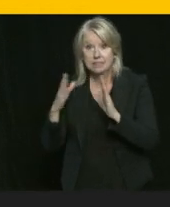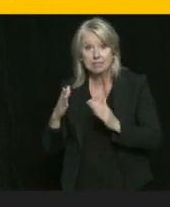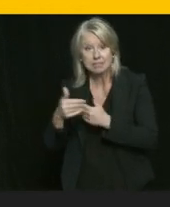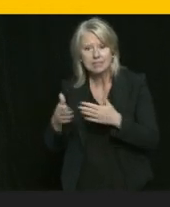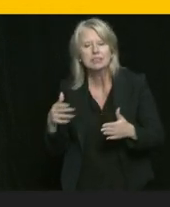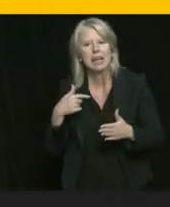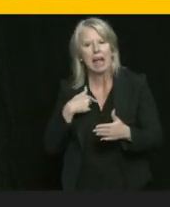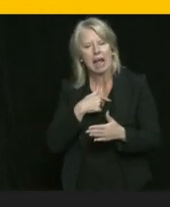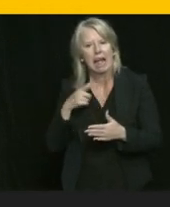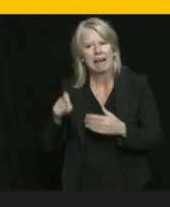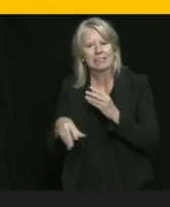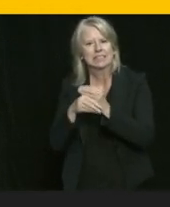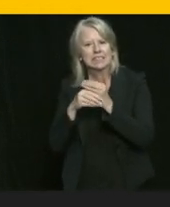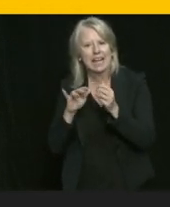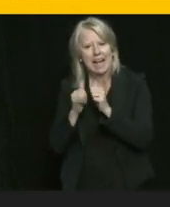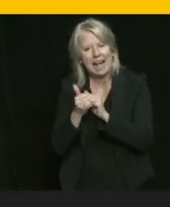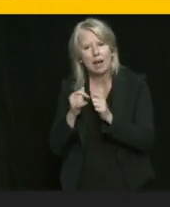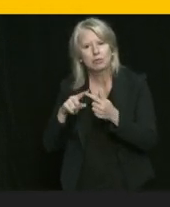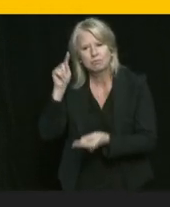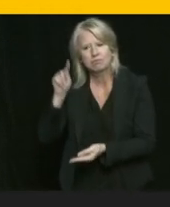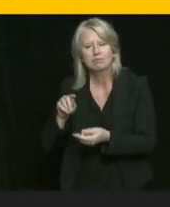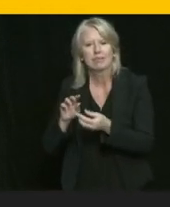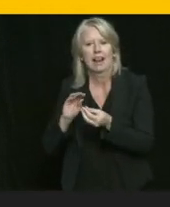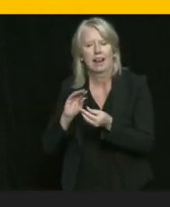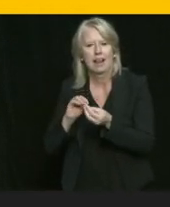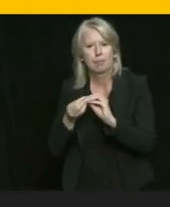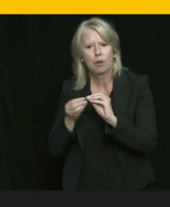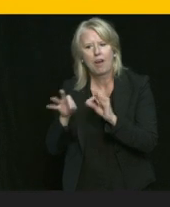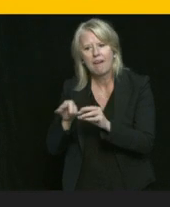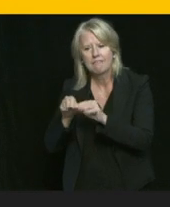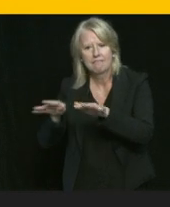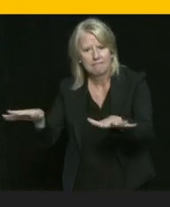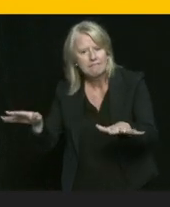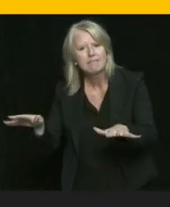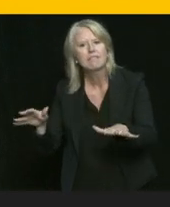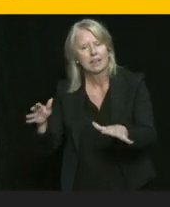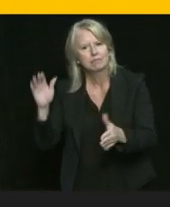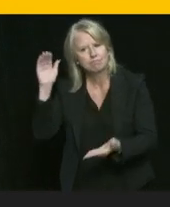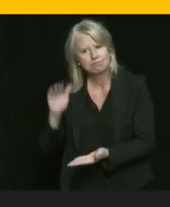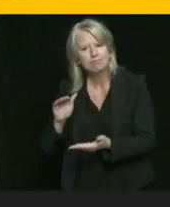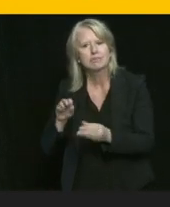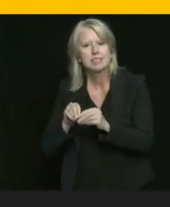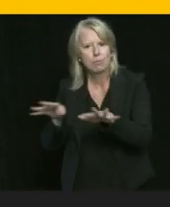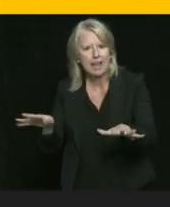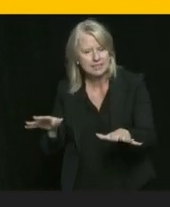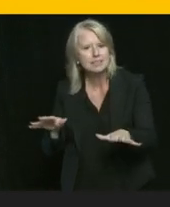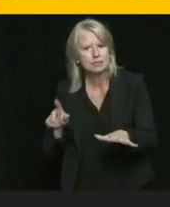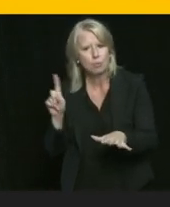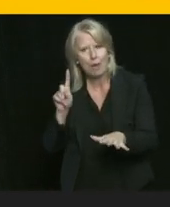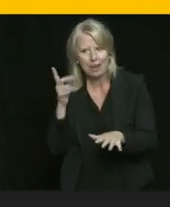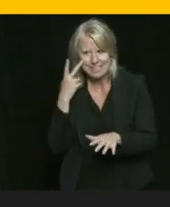a time to decrease contact rates community-wide and slow the spread where the virus is